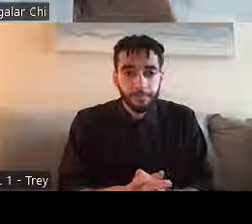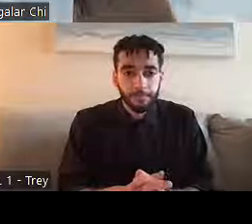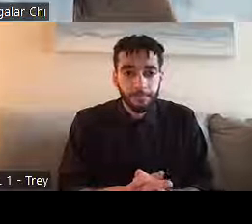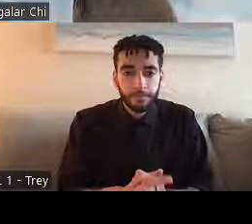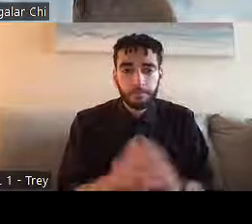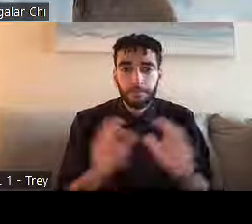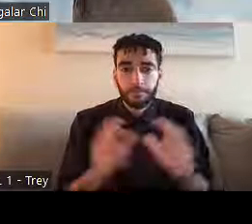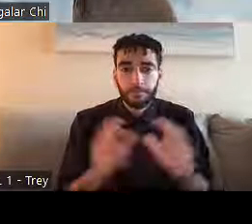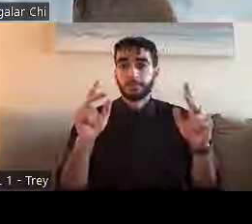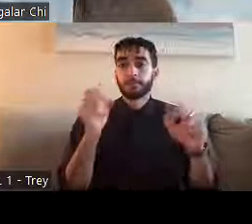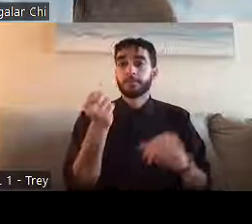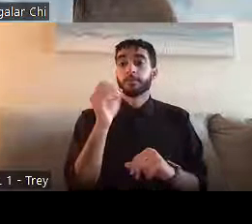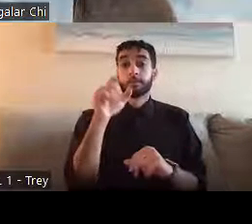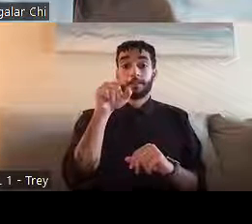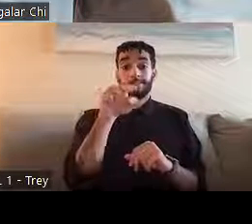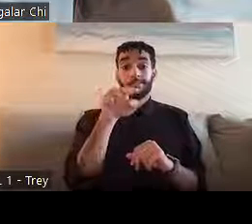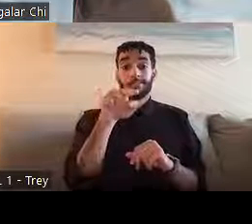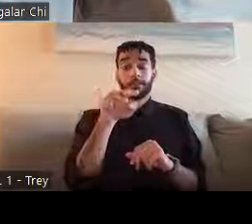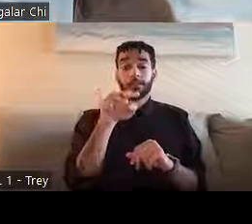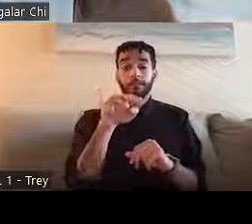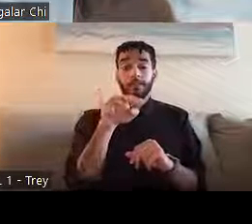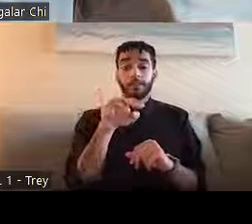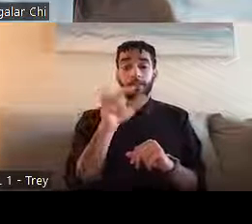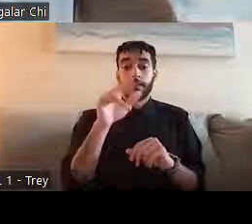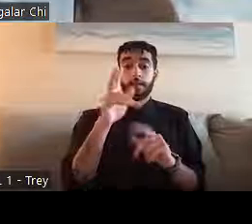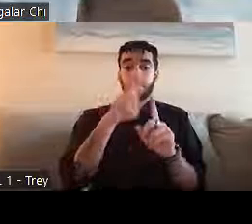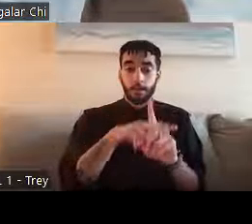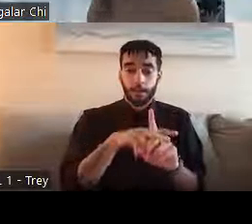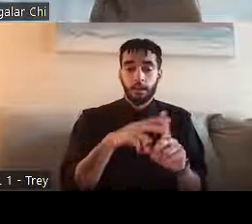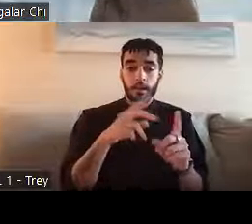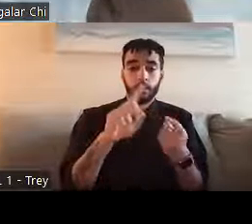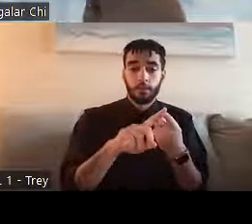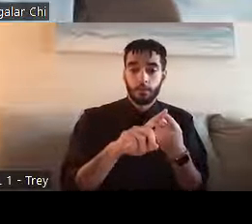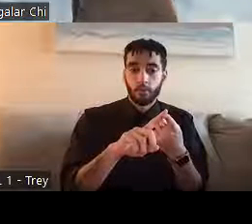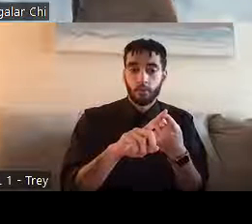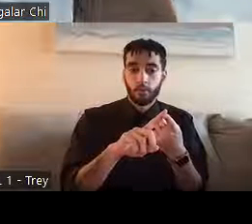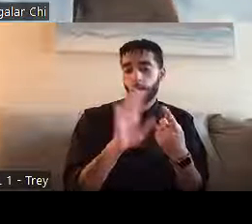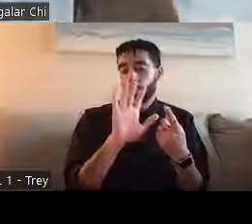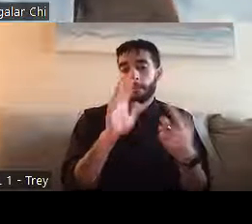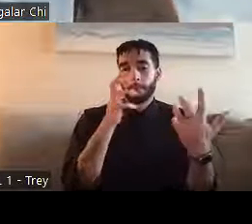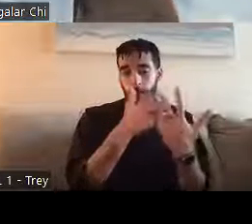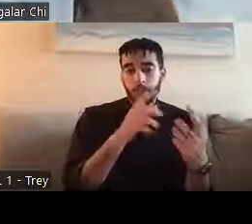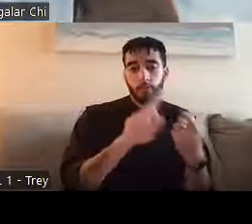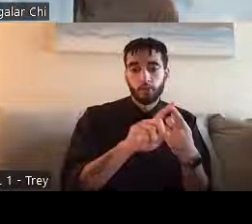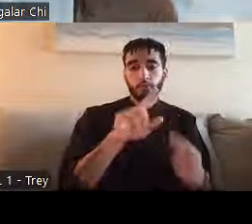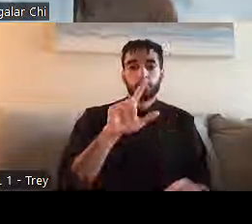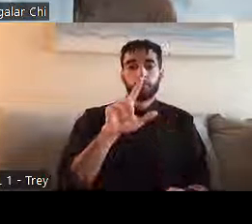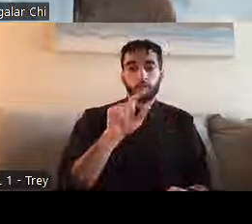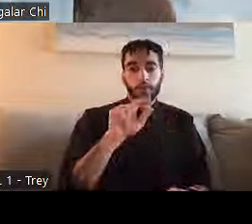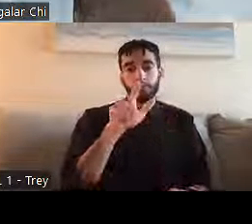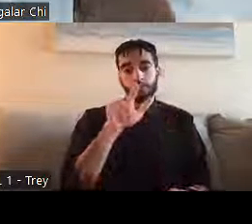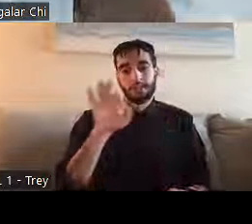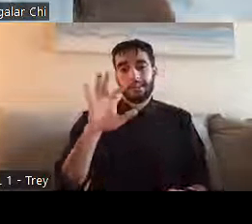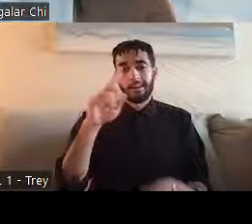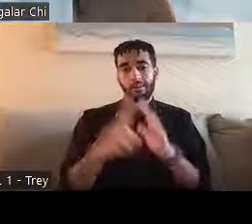Okay, so on this slide, data suppression was again applied to the 20 to 39 hours per week category, which